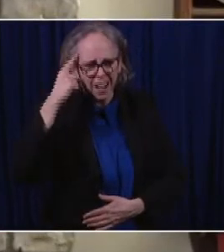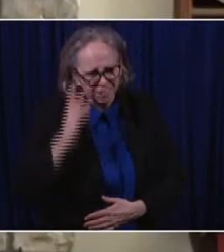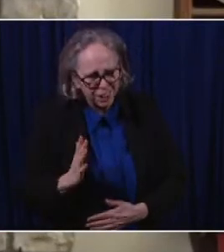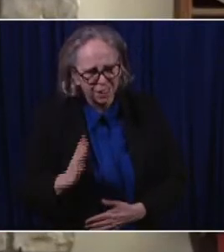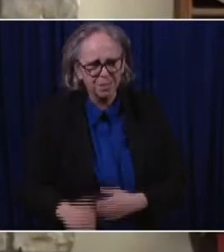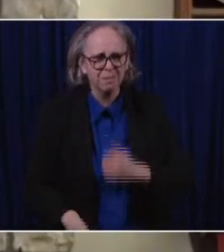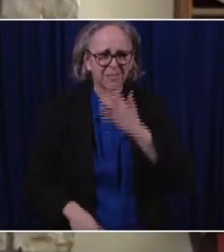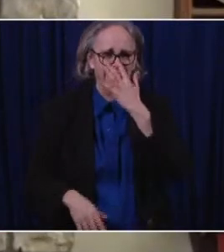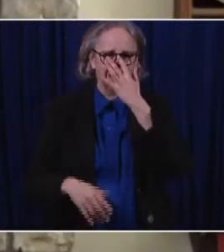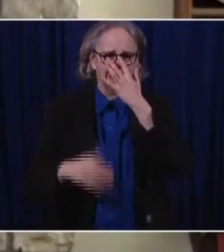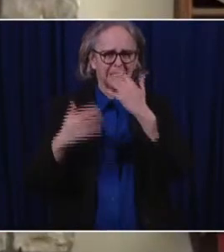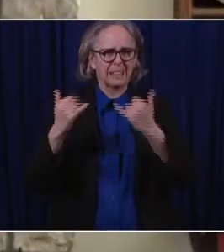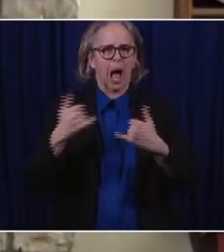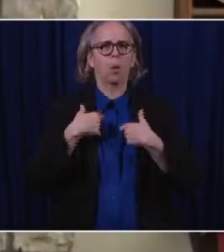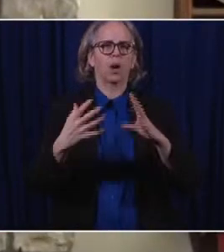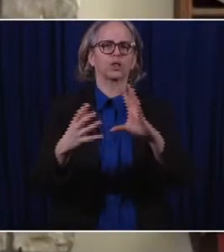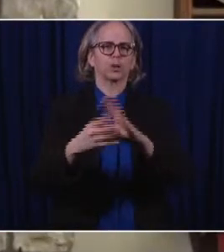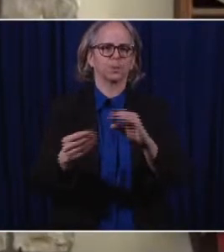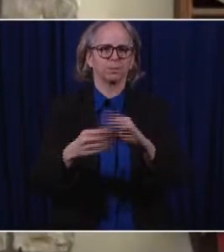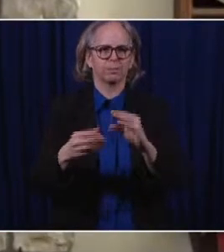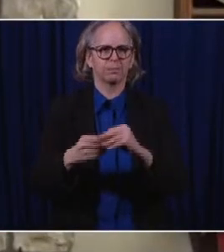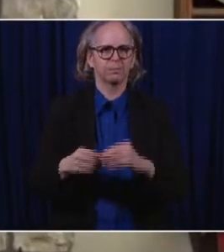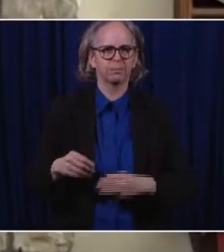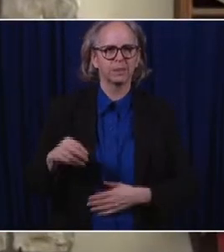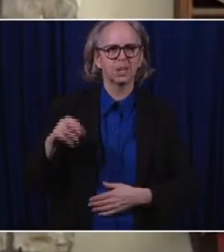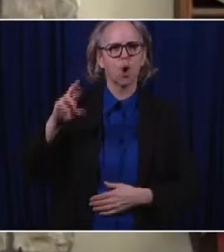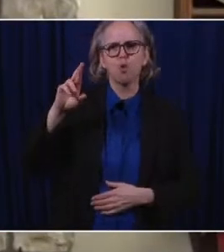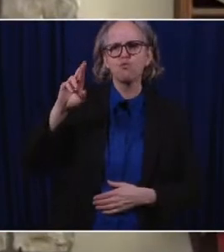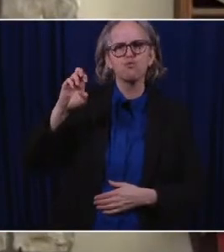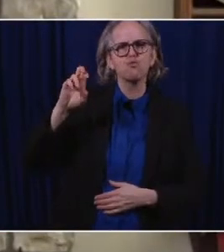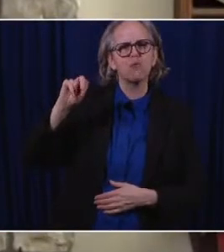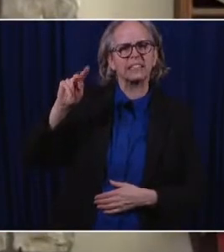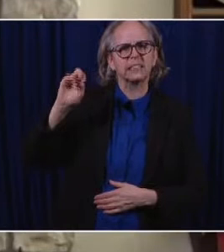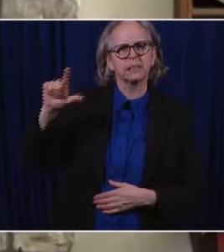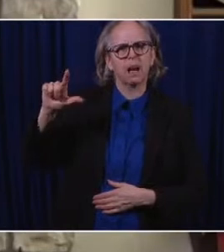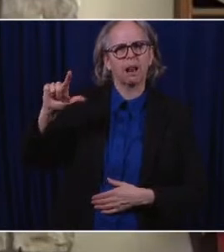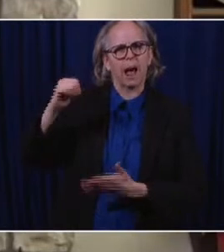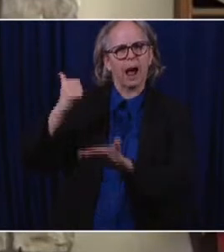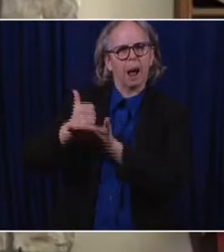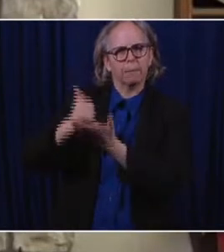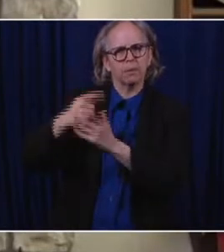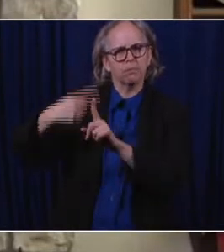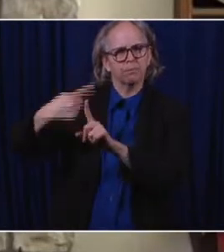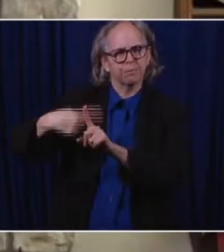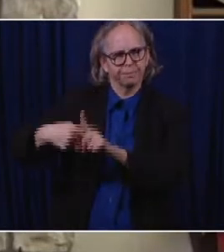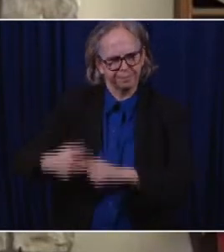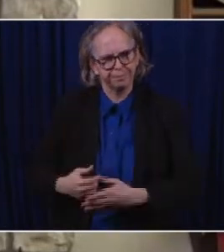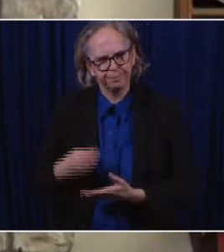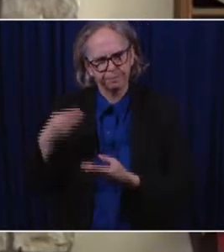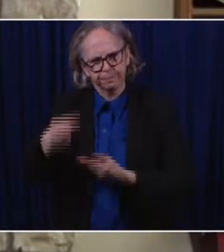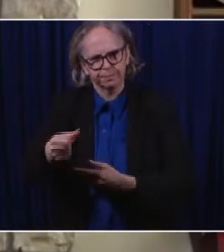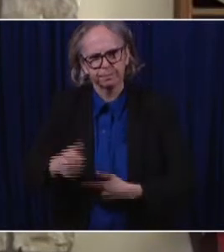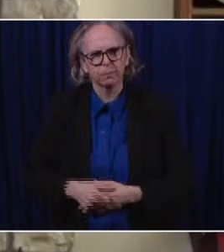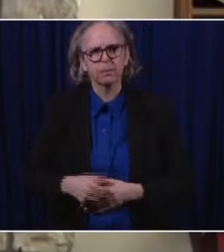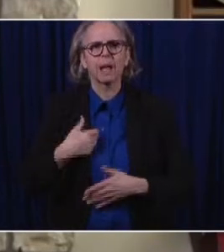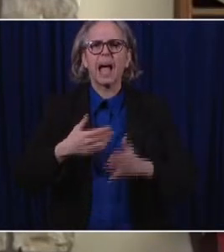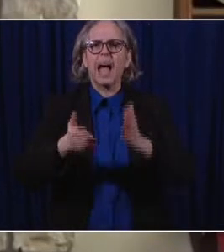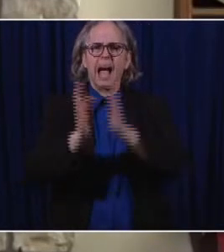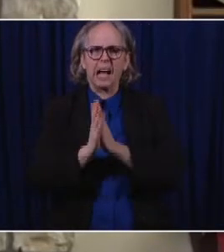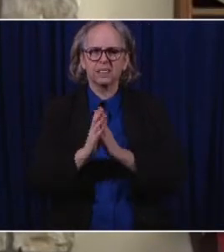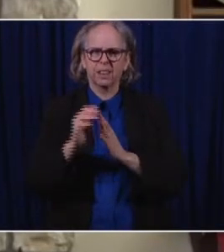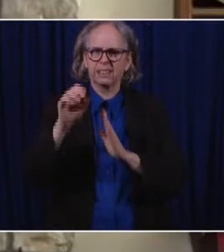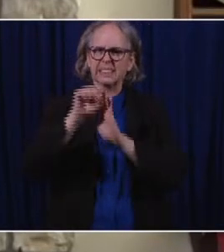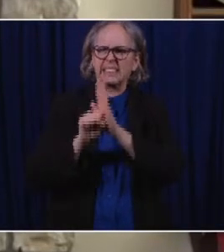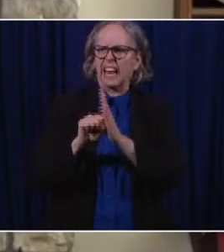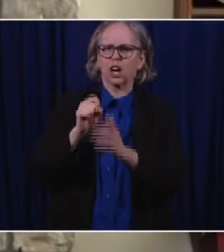rent assistance. Several weeks ago, we worked with the General Assembly to request the State Controlling Board to approve $100 million